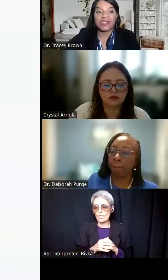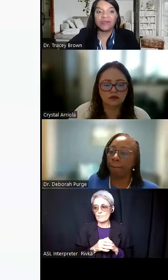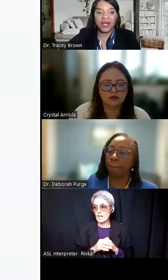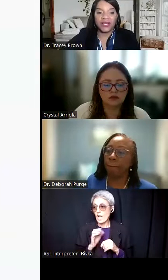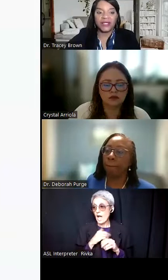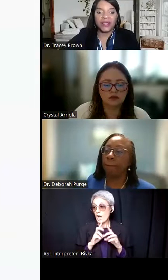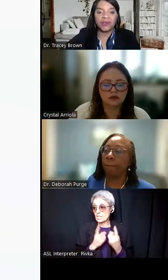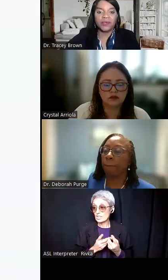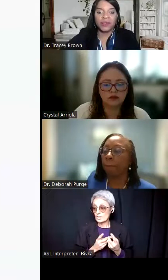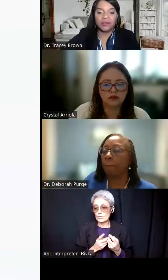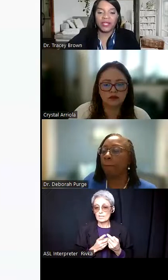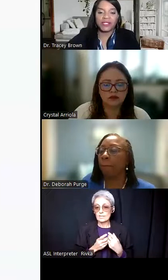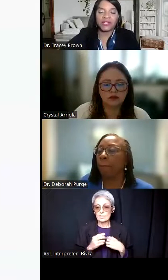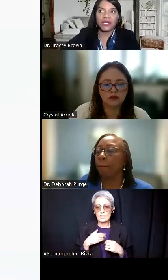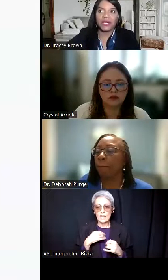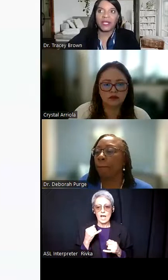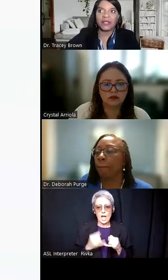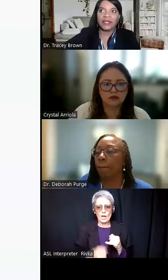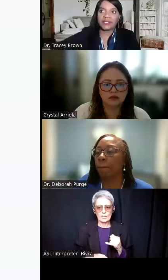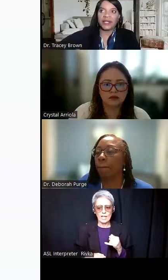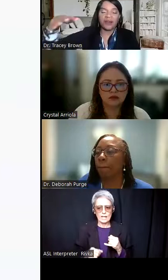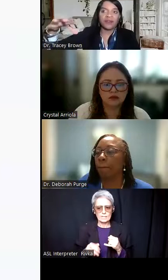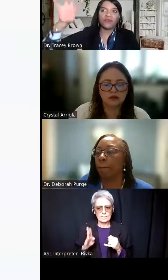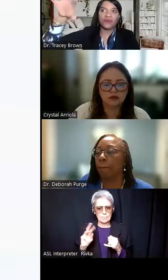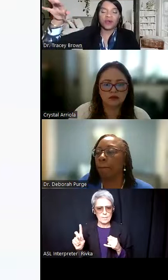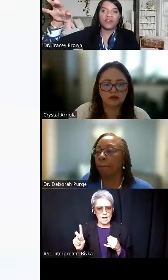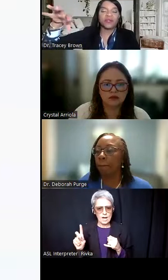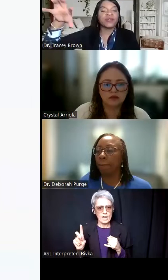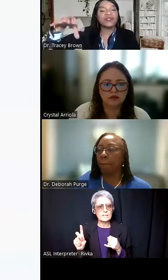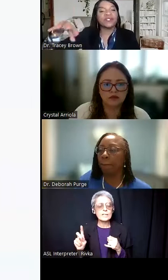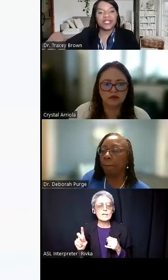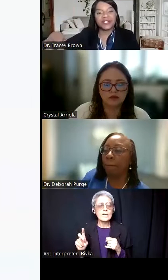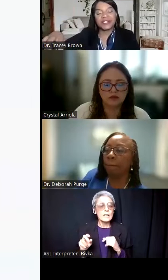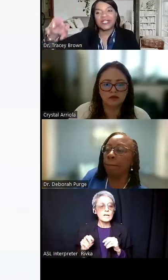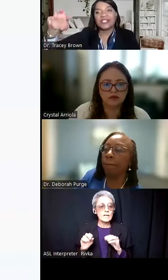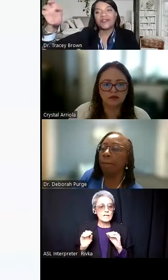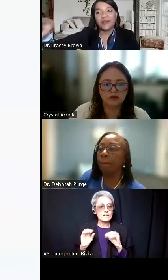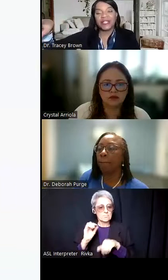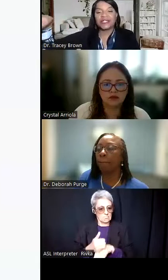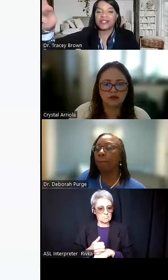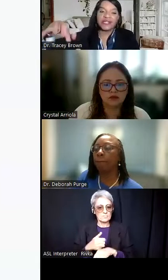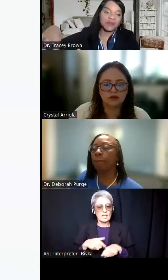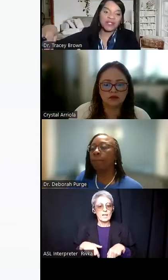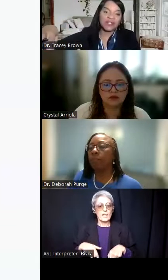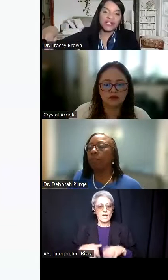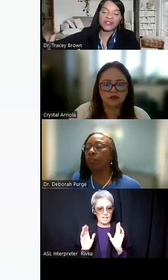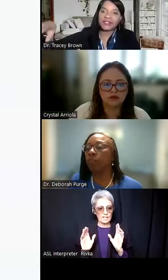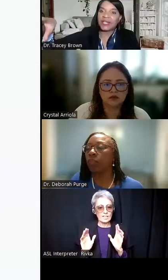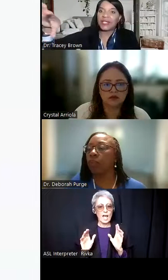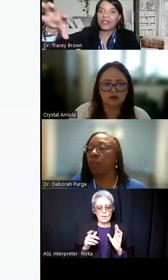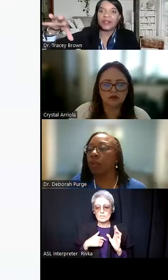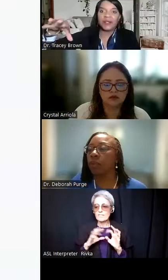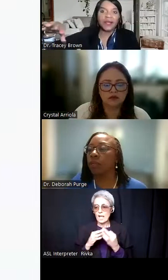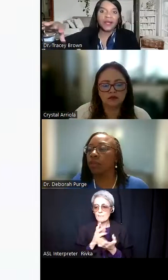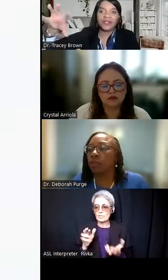through our last bond, put in place and is allowing for 4 family resource centers. So families can come to those centers.